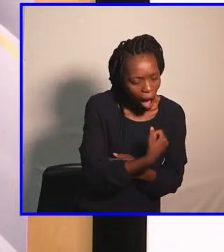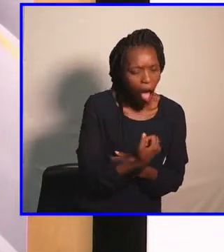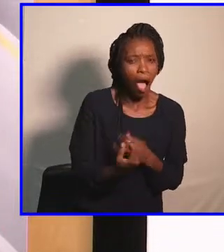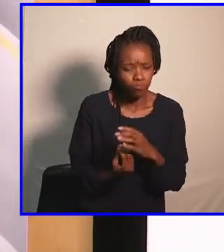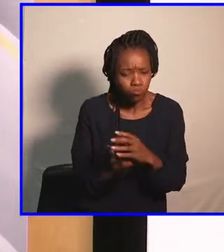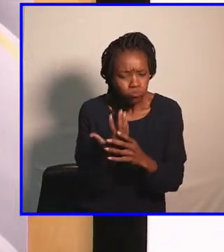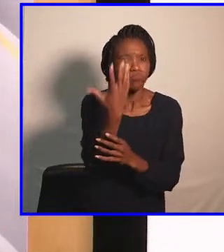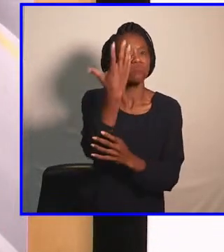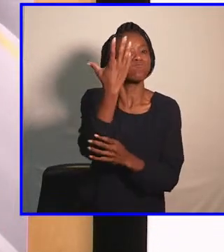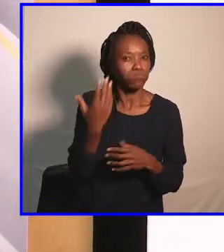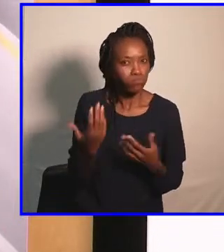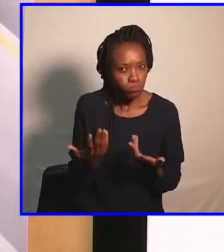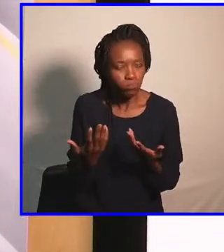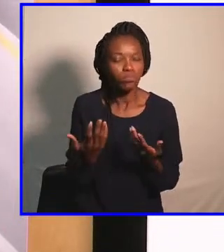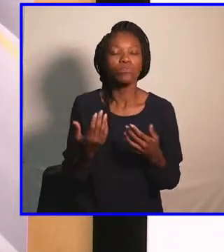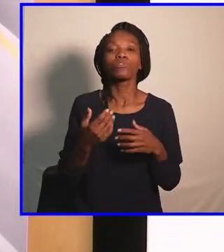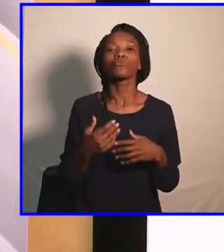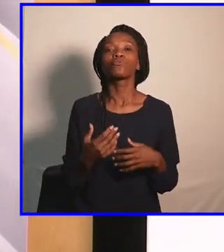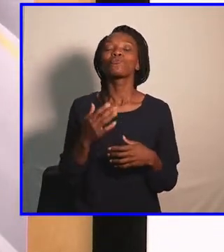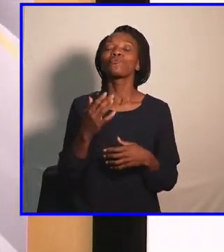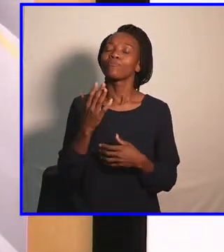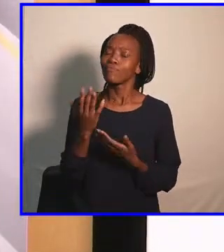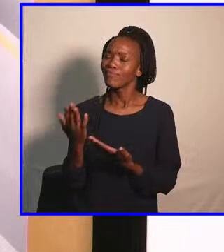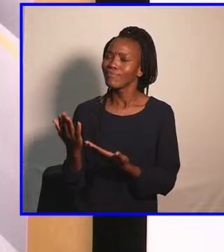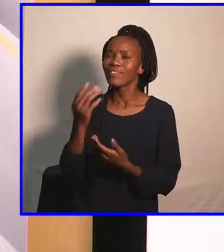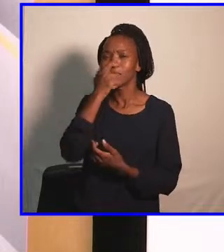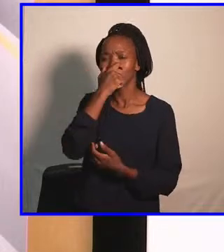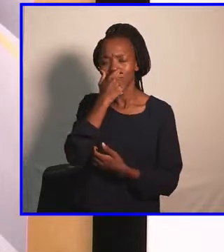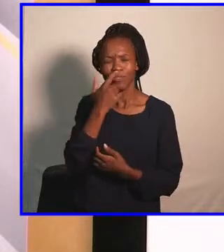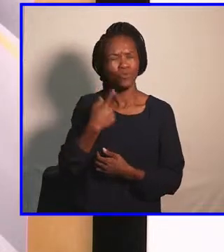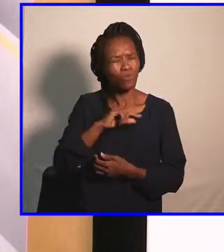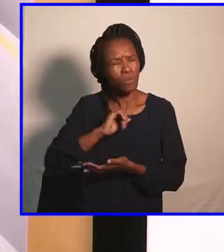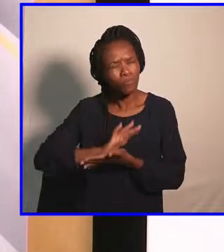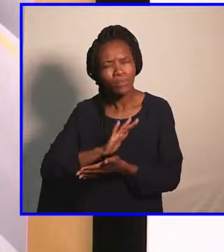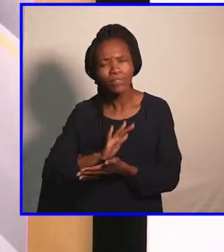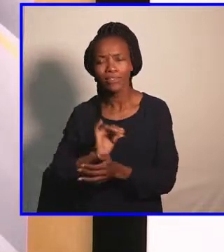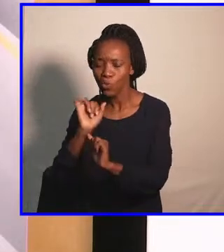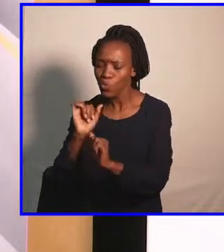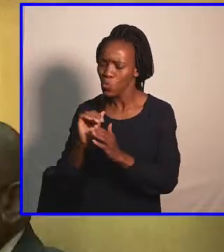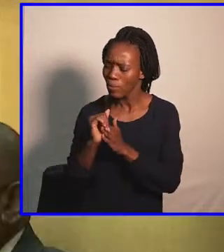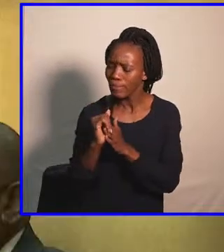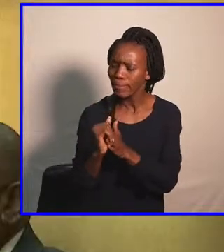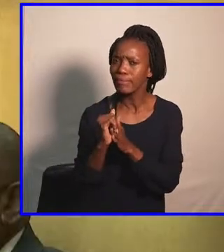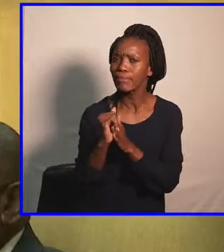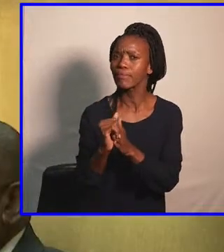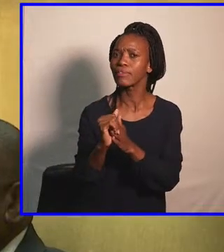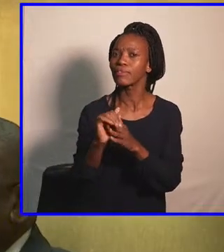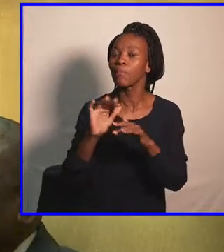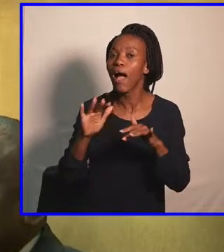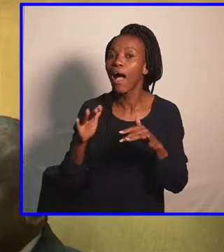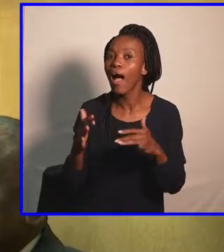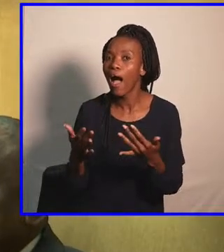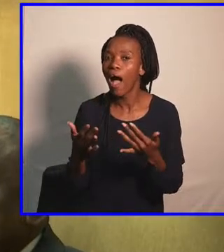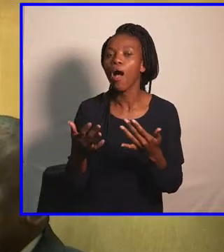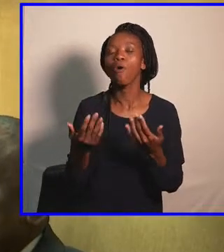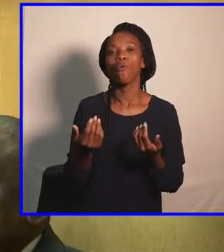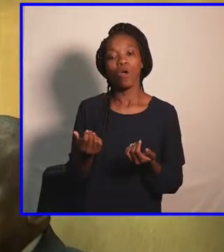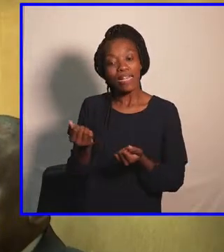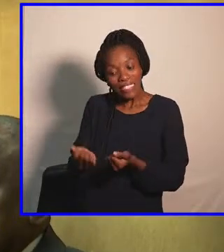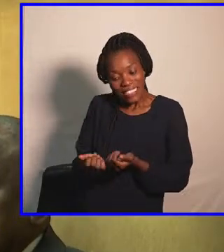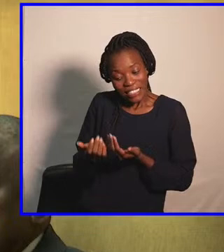reason, President, that we really appreciate your leadership in dealing with the supply side